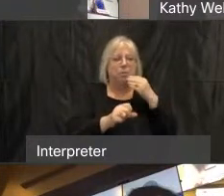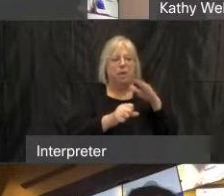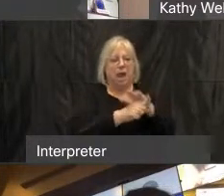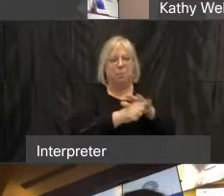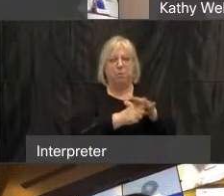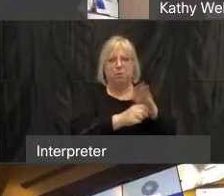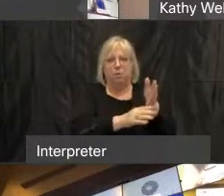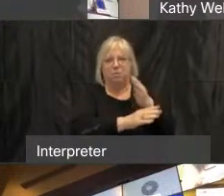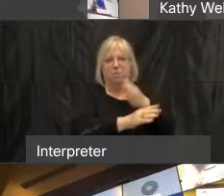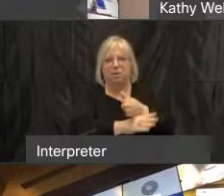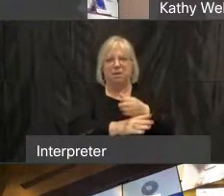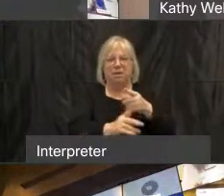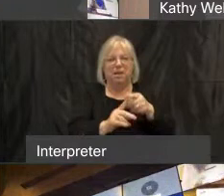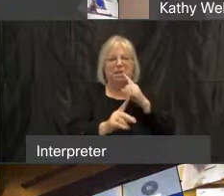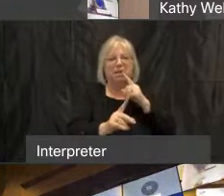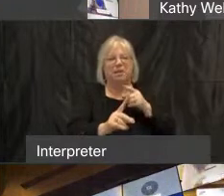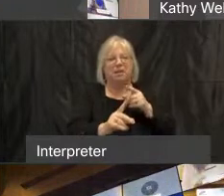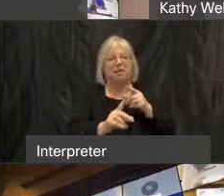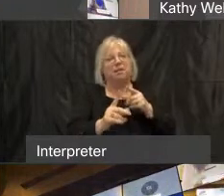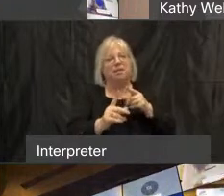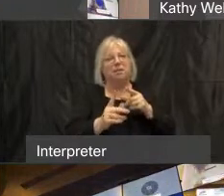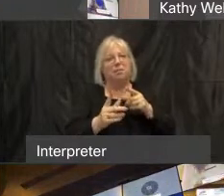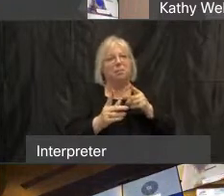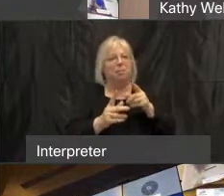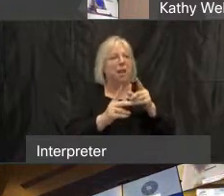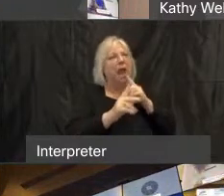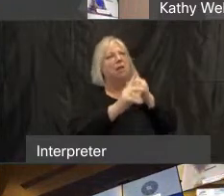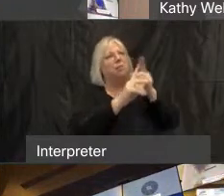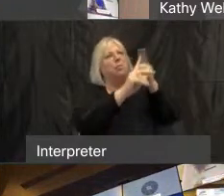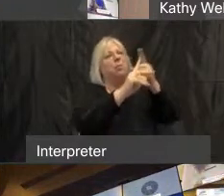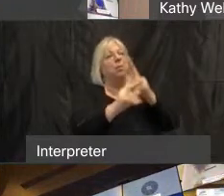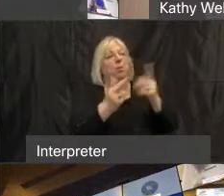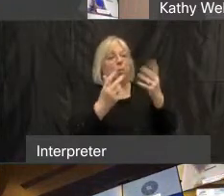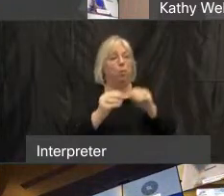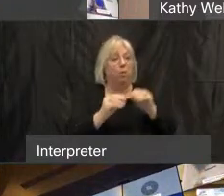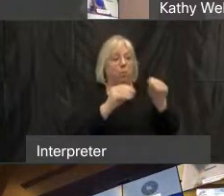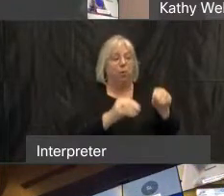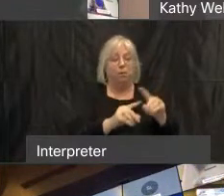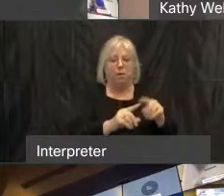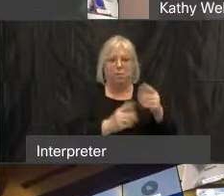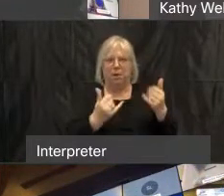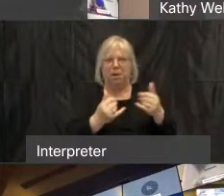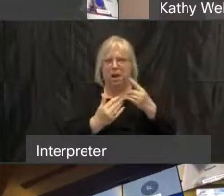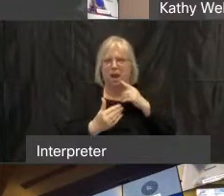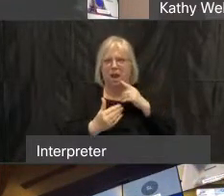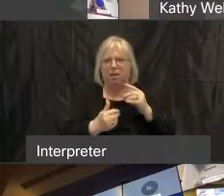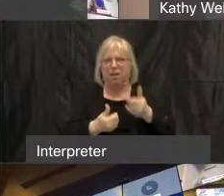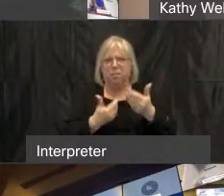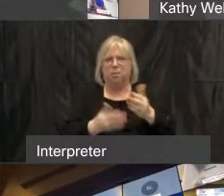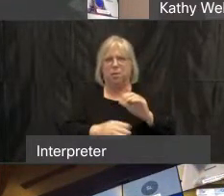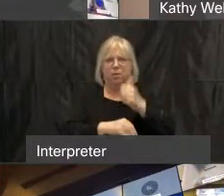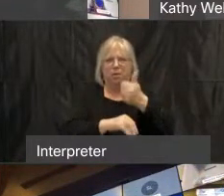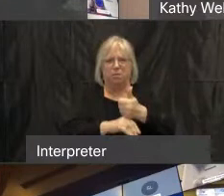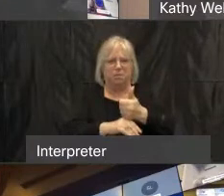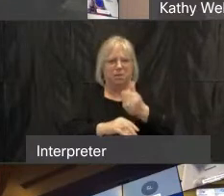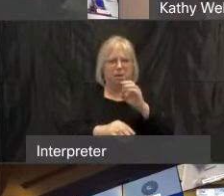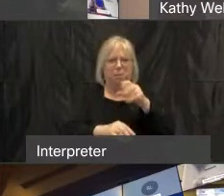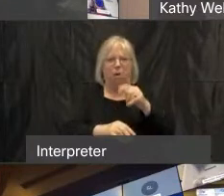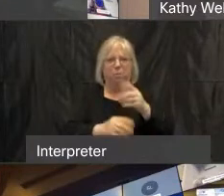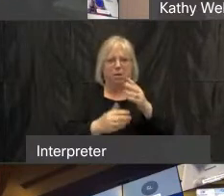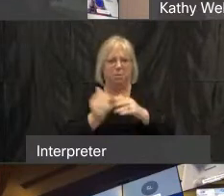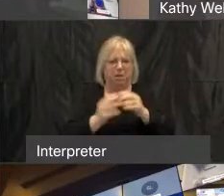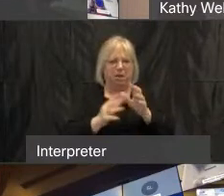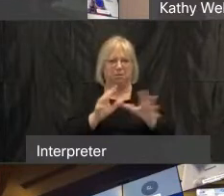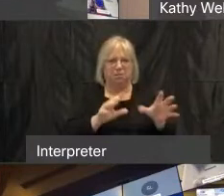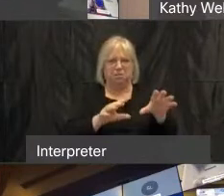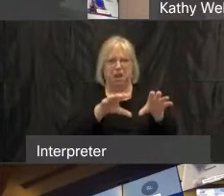Park. It's an aspirational neighborhood. People want to move there. I mean, when you buy a home, that's going up, and